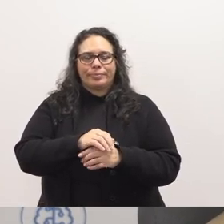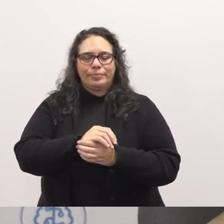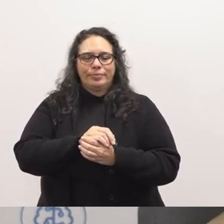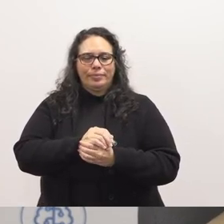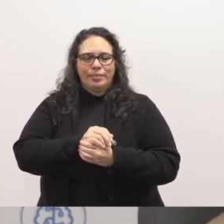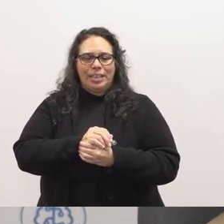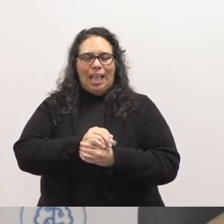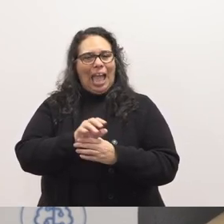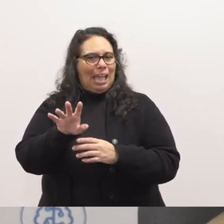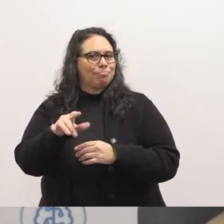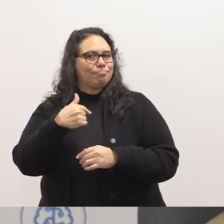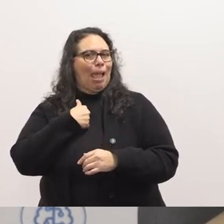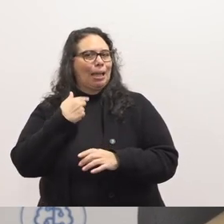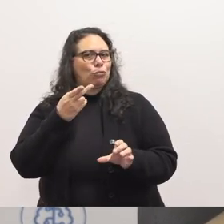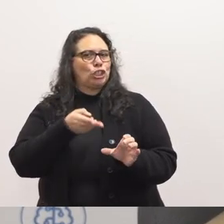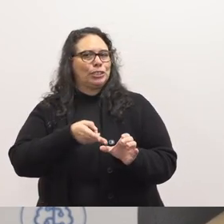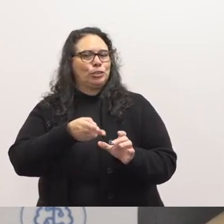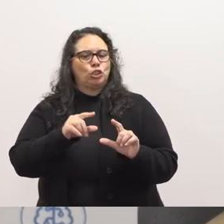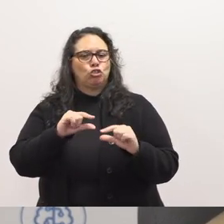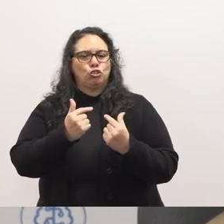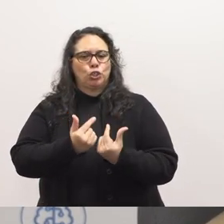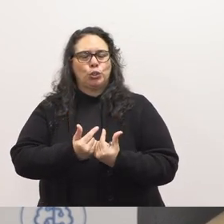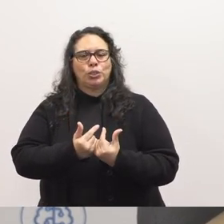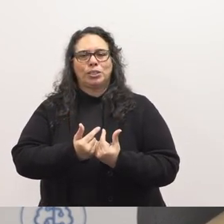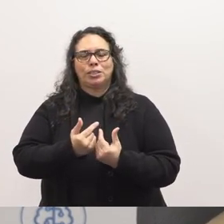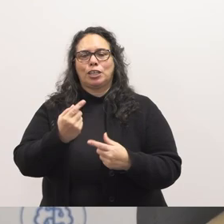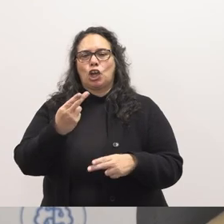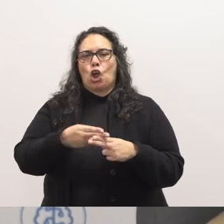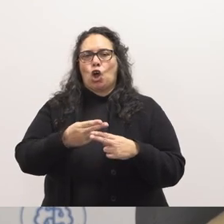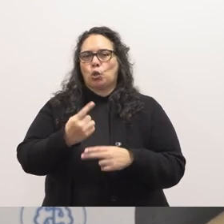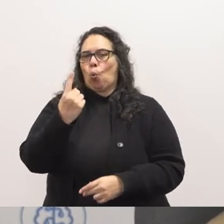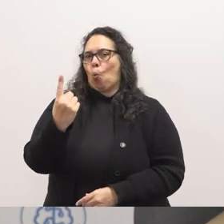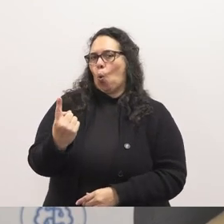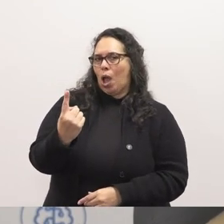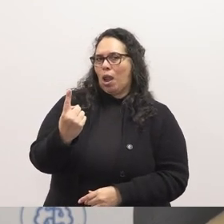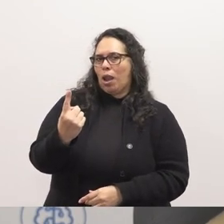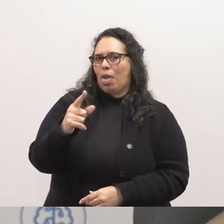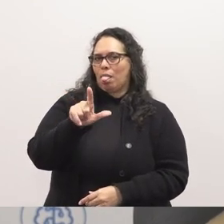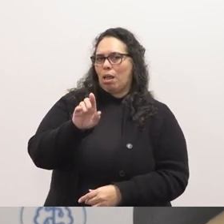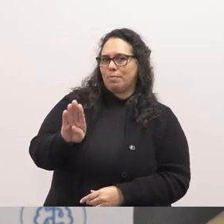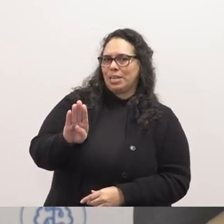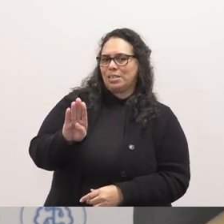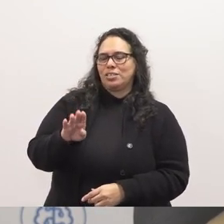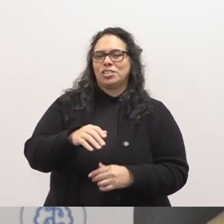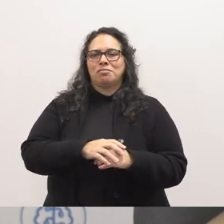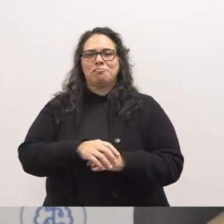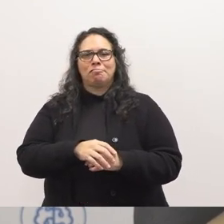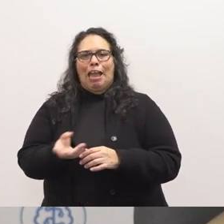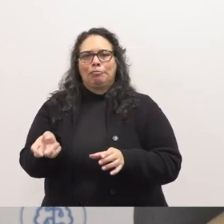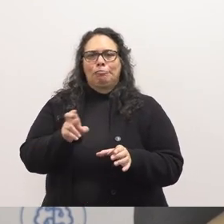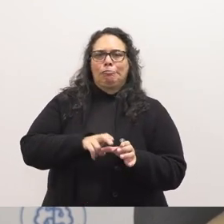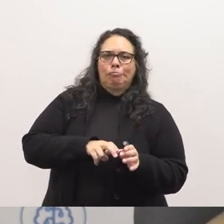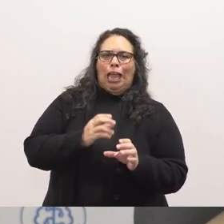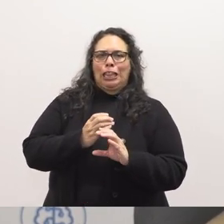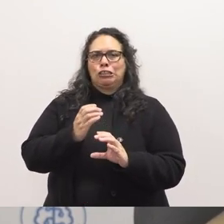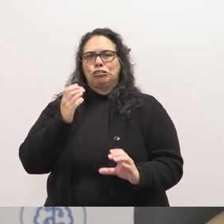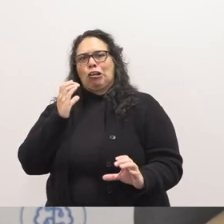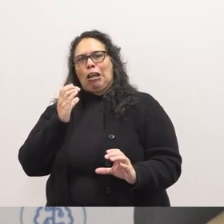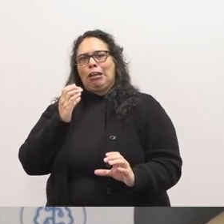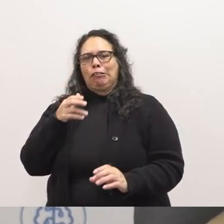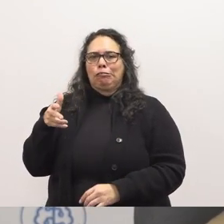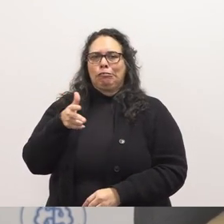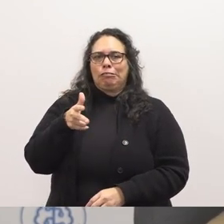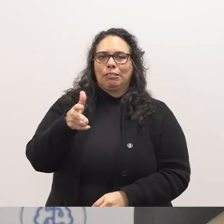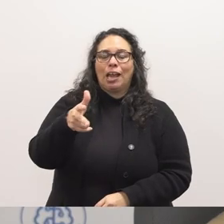I chose to participate with a group called One Long Beach. I usually ride in the truck, and it was important for me